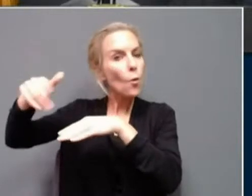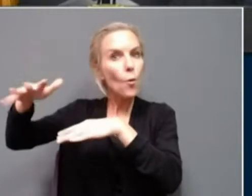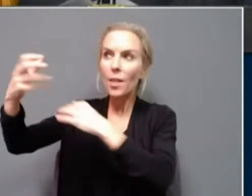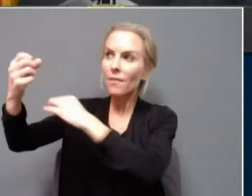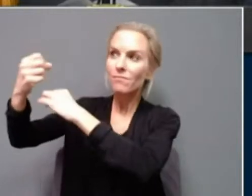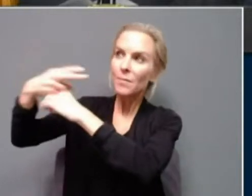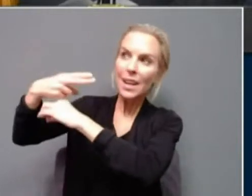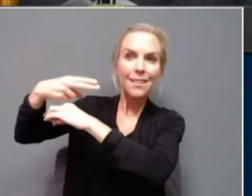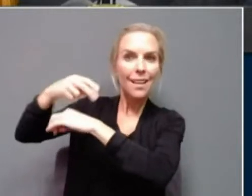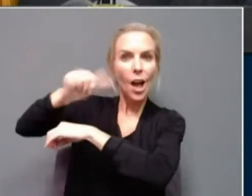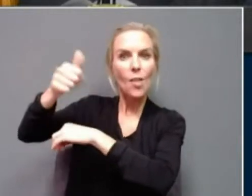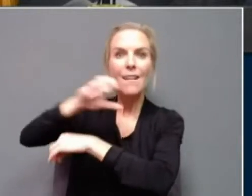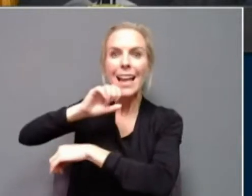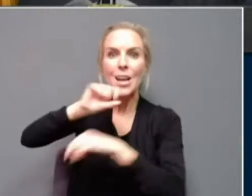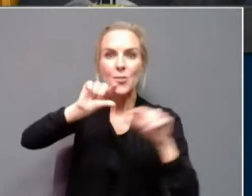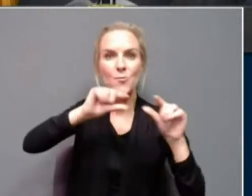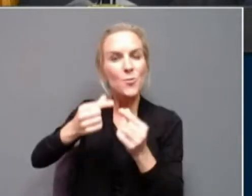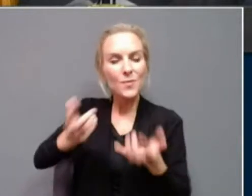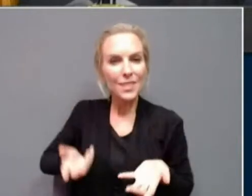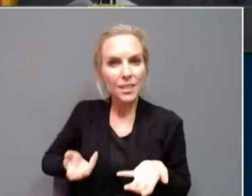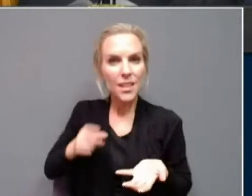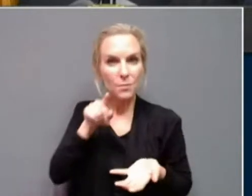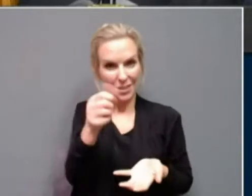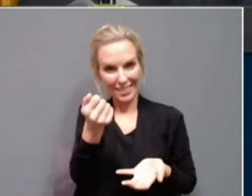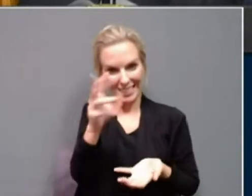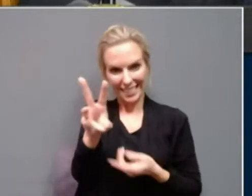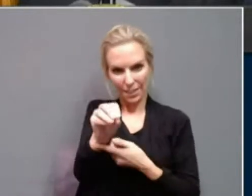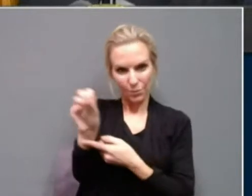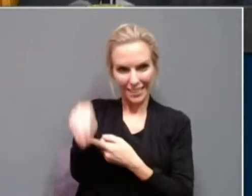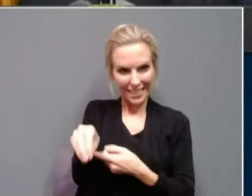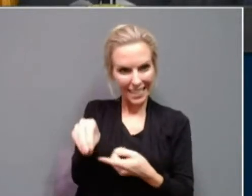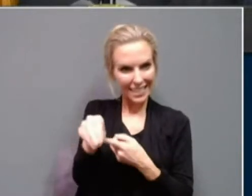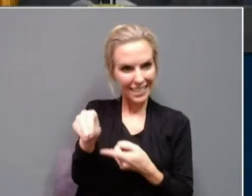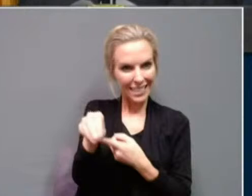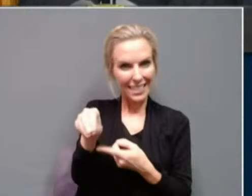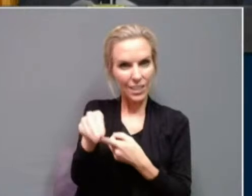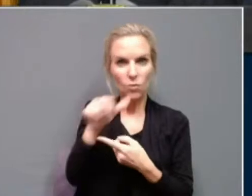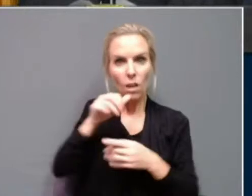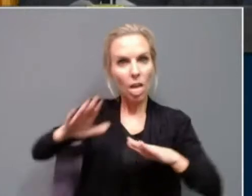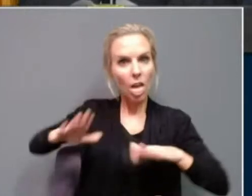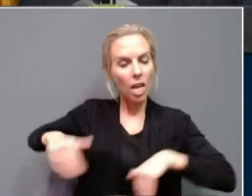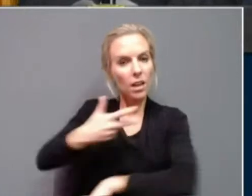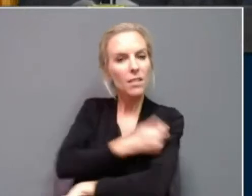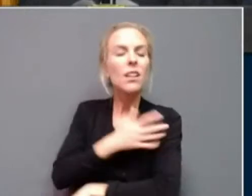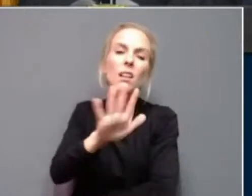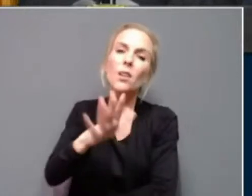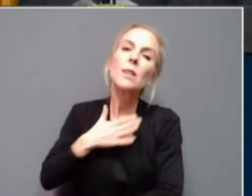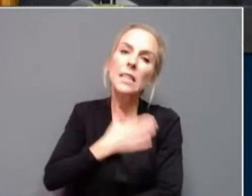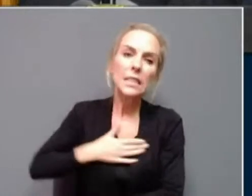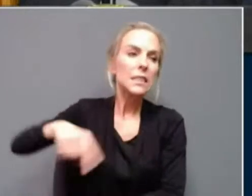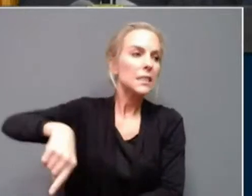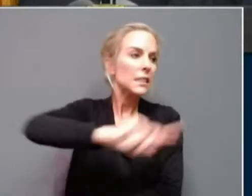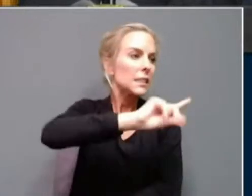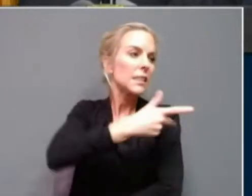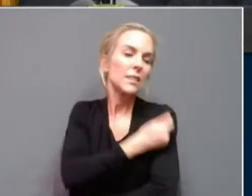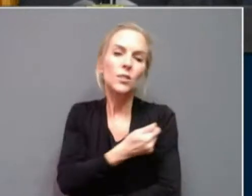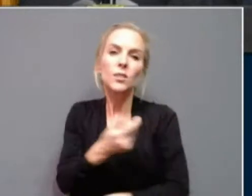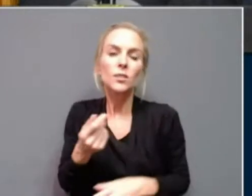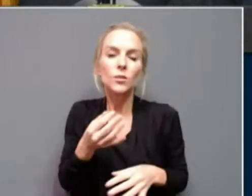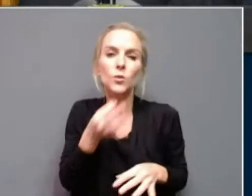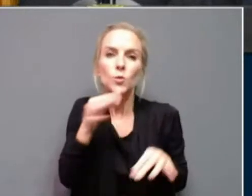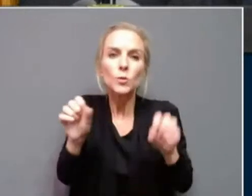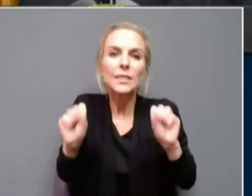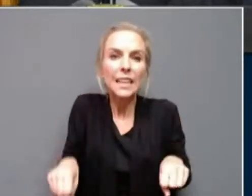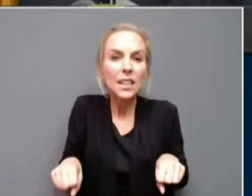incredible. But if you're that 16%, oh my goodness, please go out and get vaccinated as quickly as you can. You thought the last